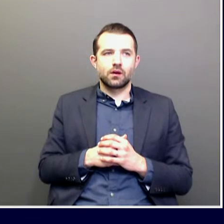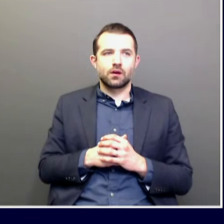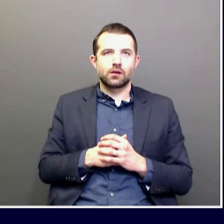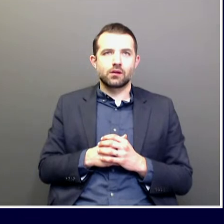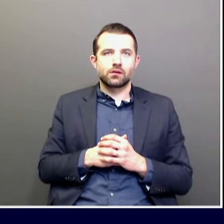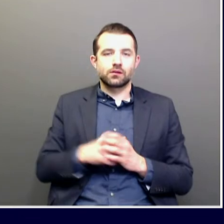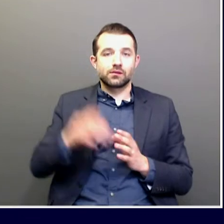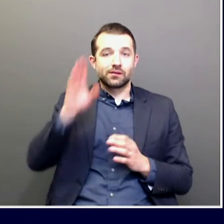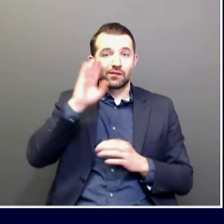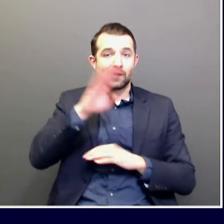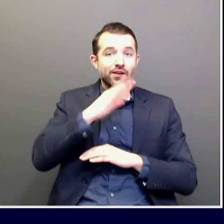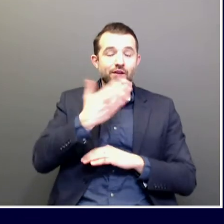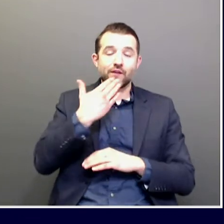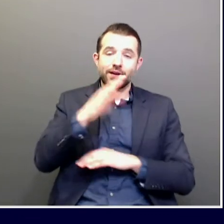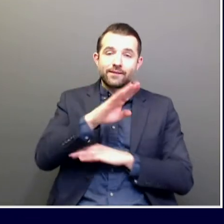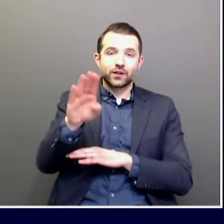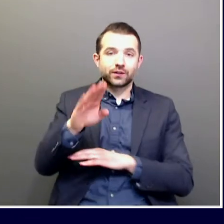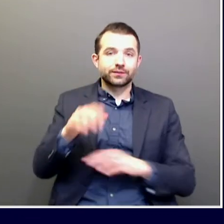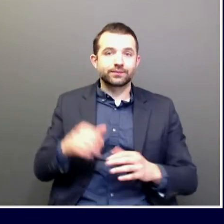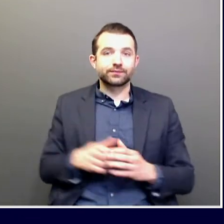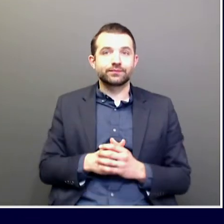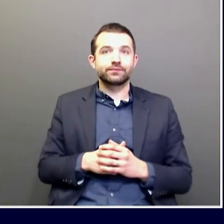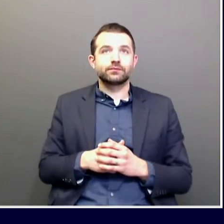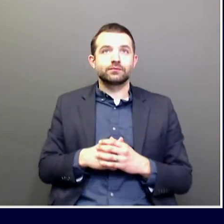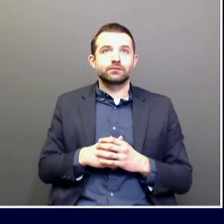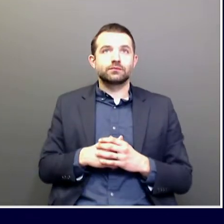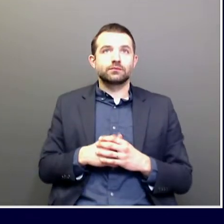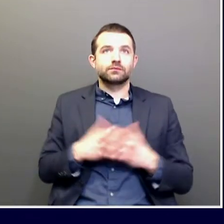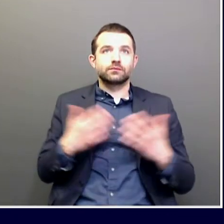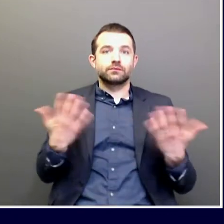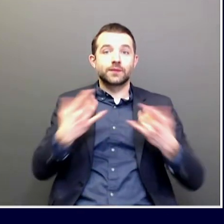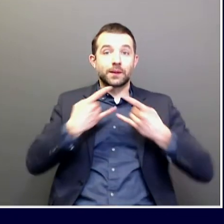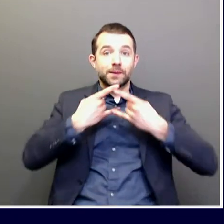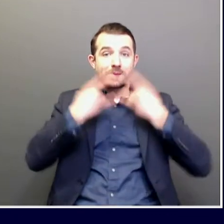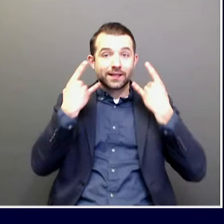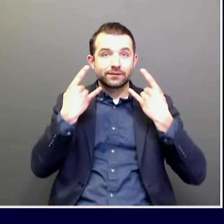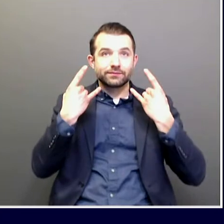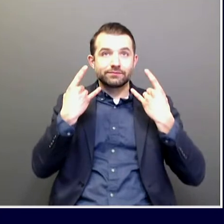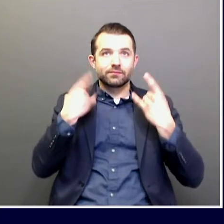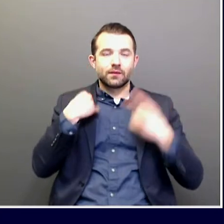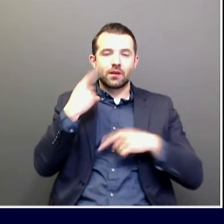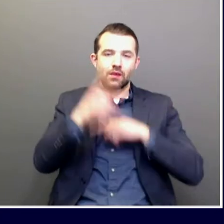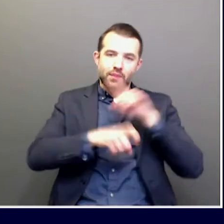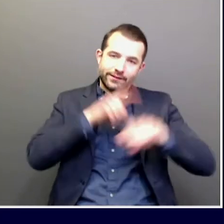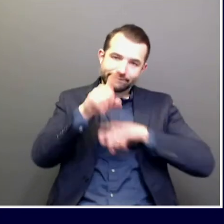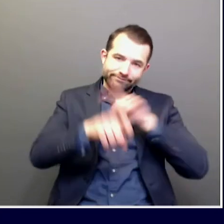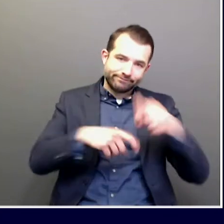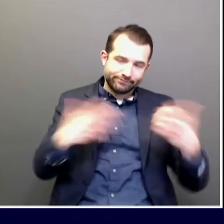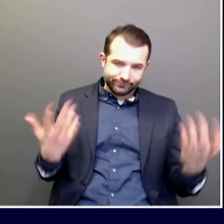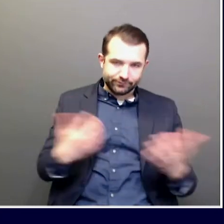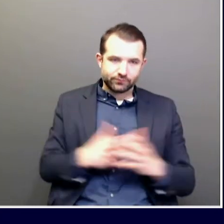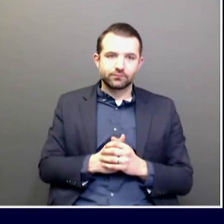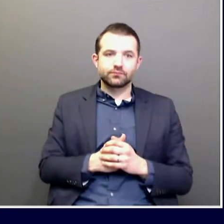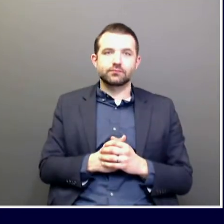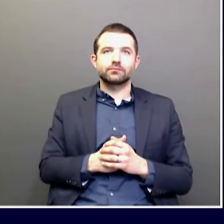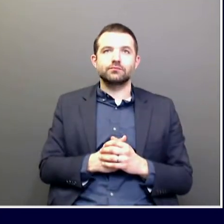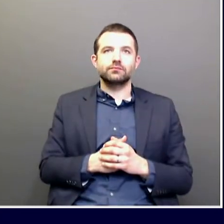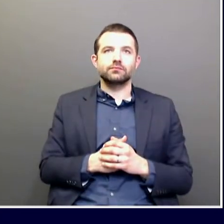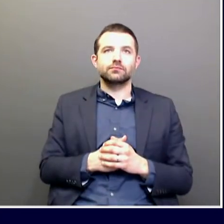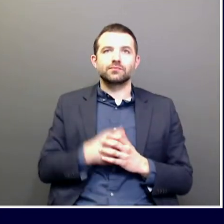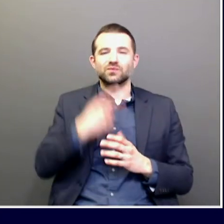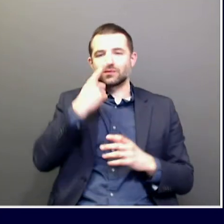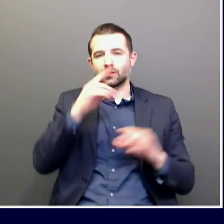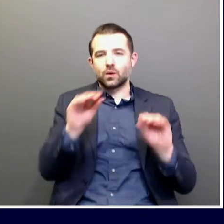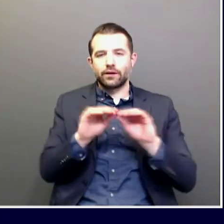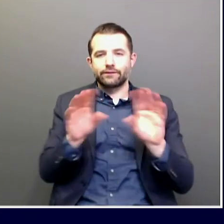Both. So I've been meeting with superintendents throughout the school year, more recently as we were working